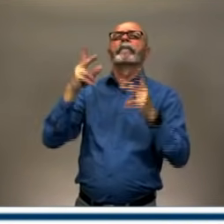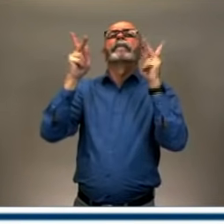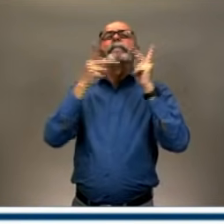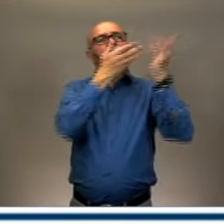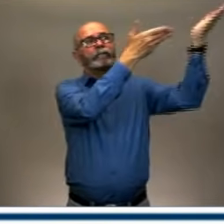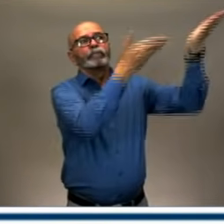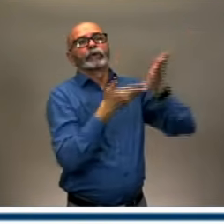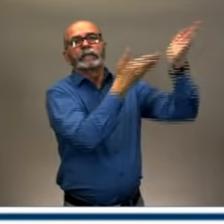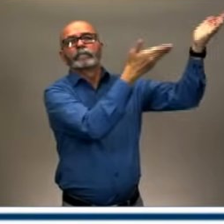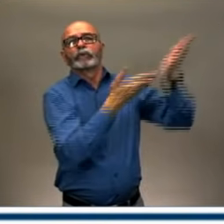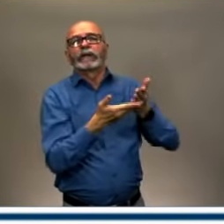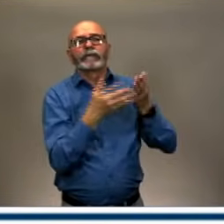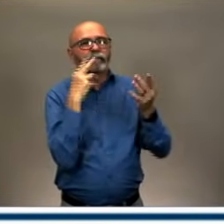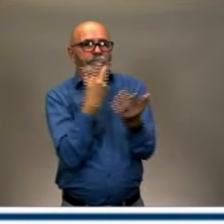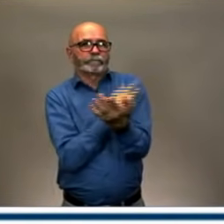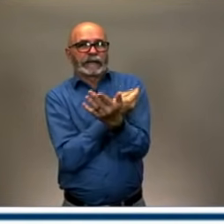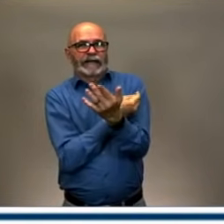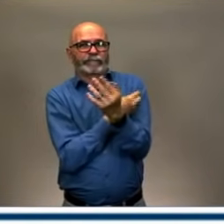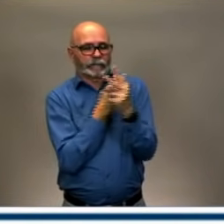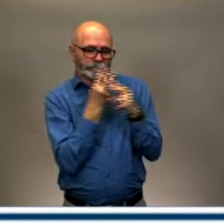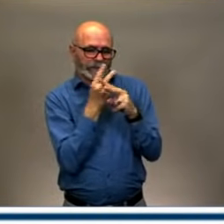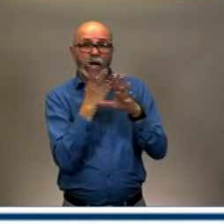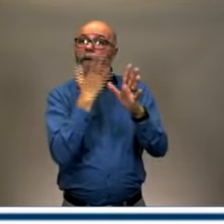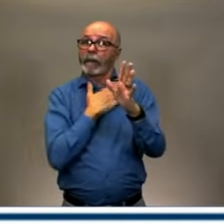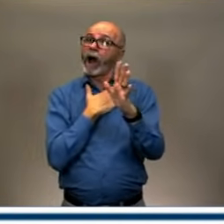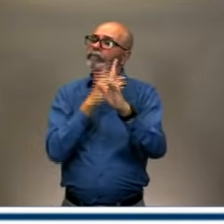and our objective will be to meet that. We